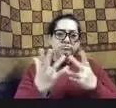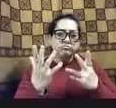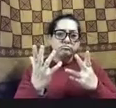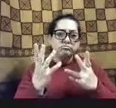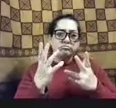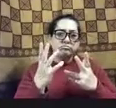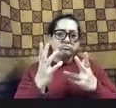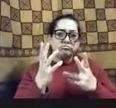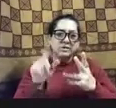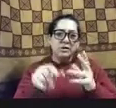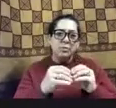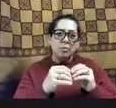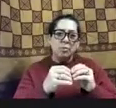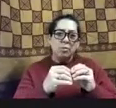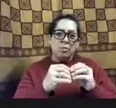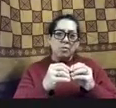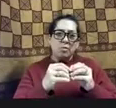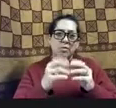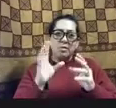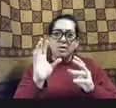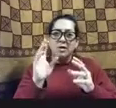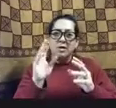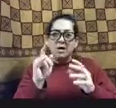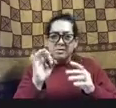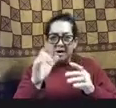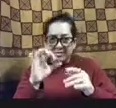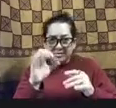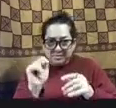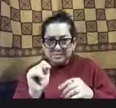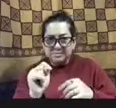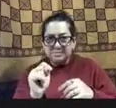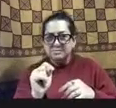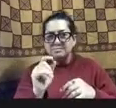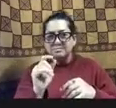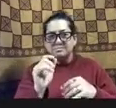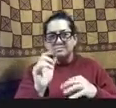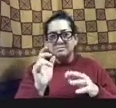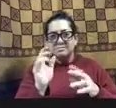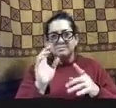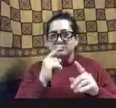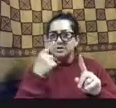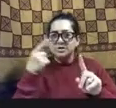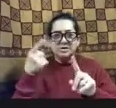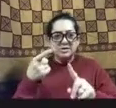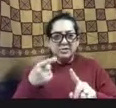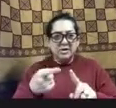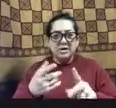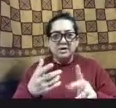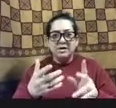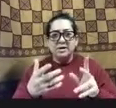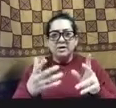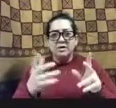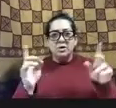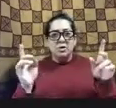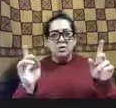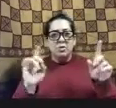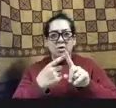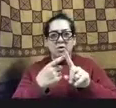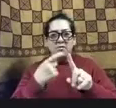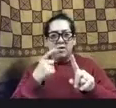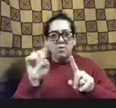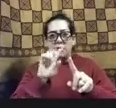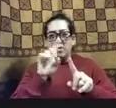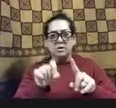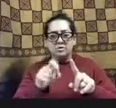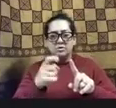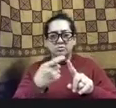I might need a little bit more context on specifically where that question was coming